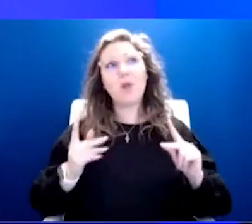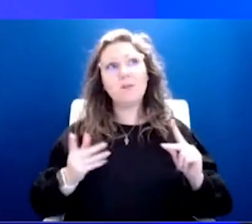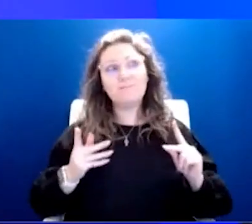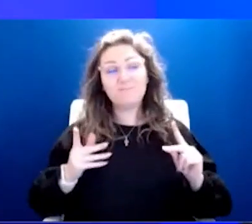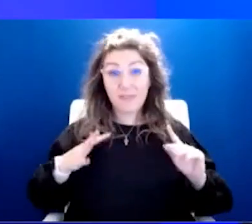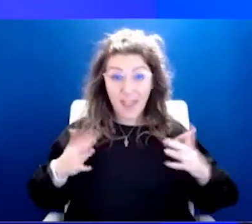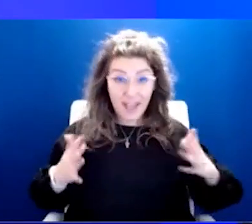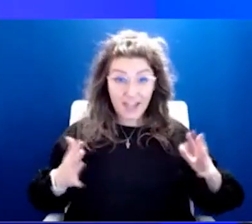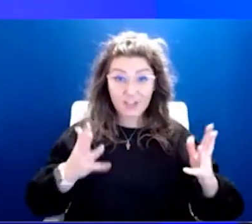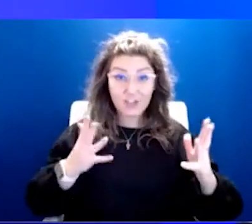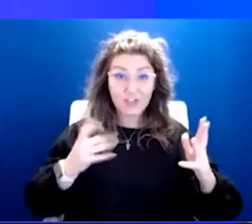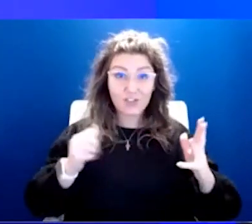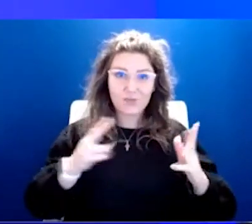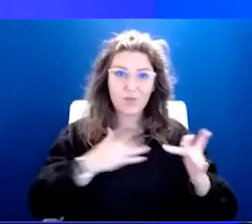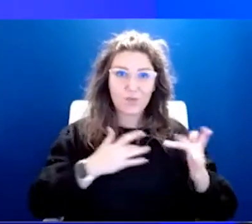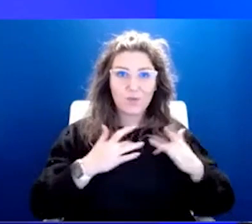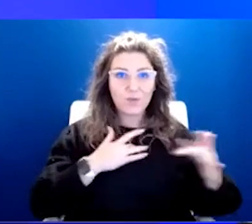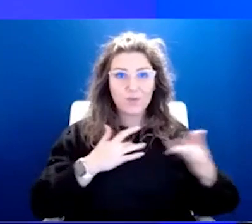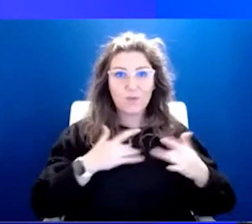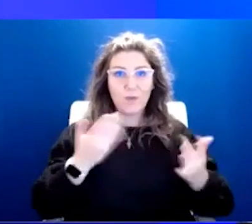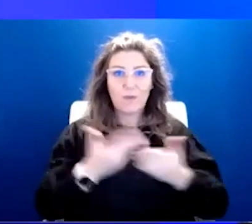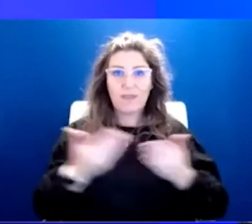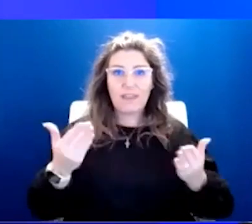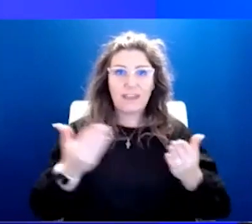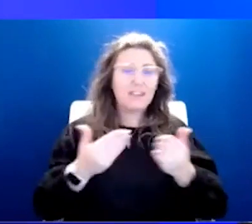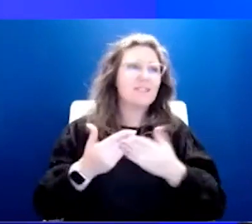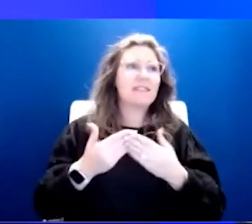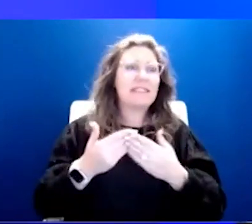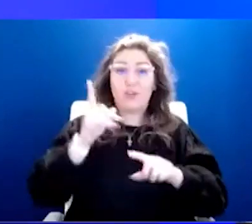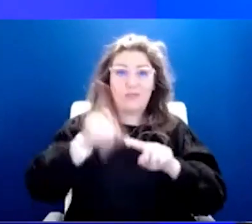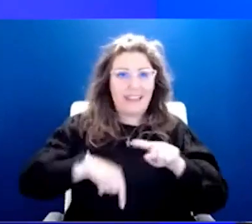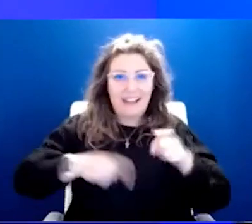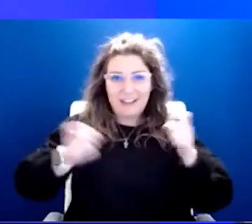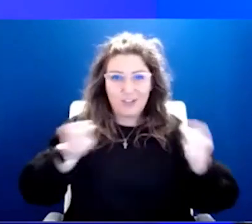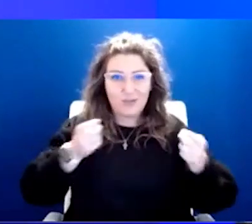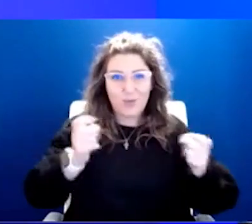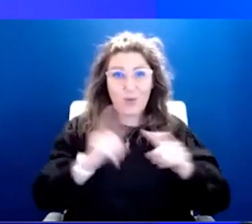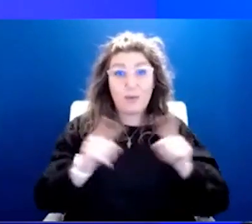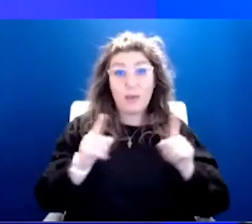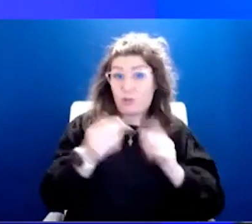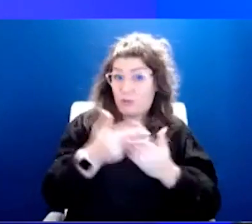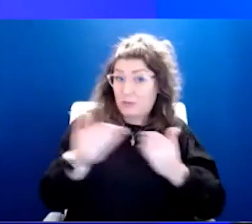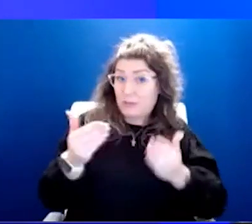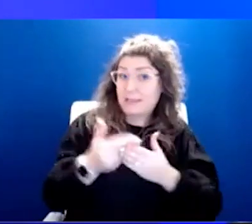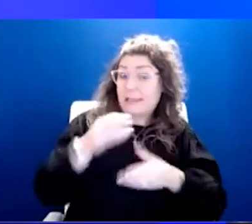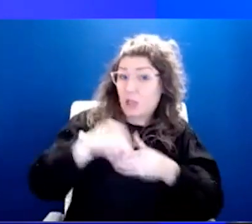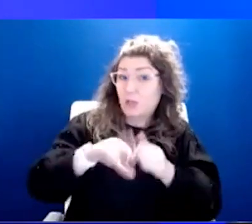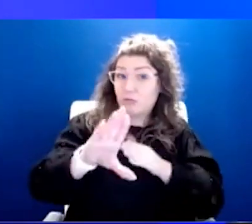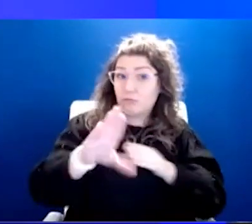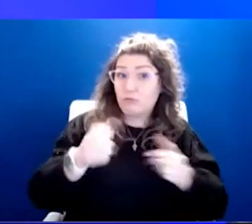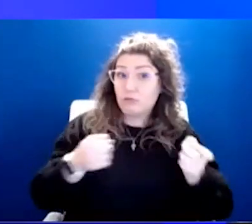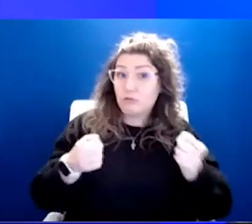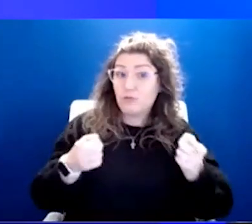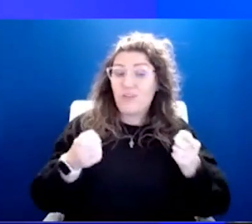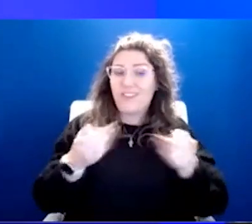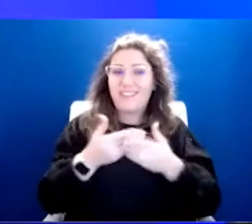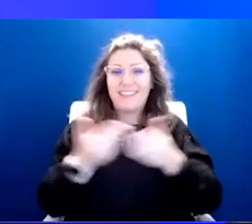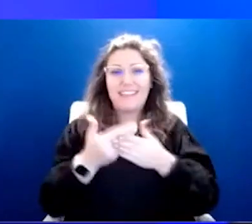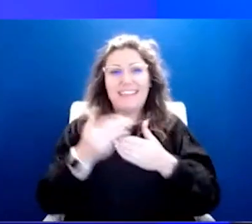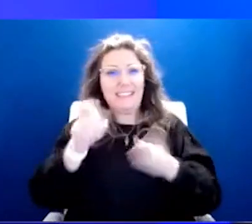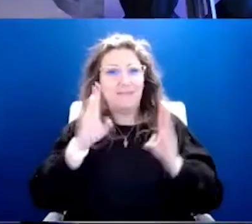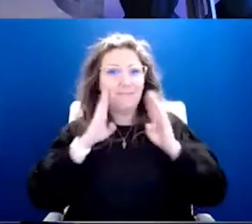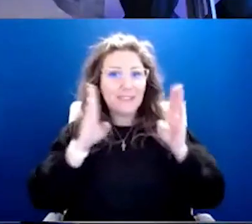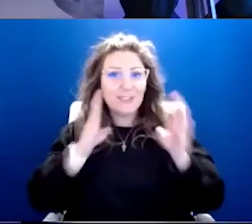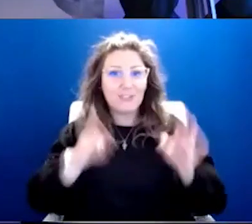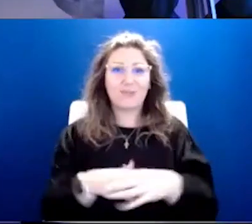or concerned about those things which are out of their control, but there are some things that are in your control, and those are things that you need to pay attention to and do.